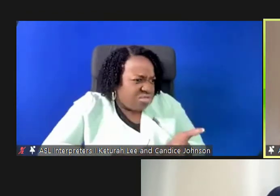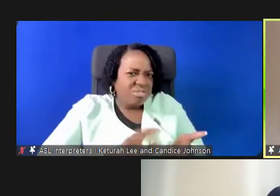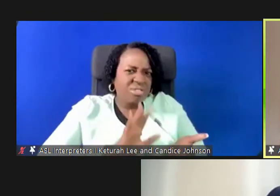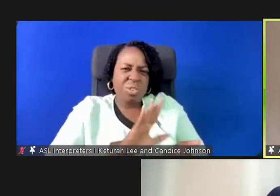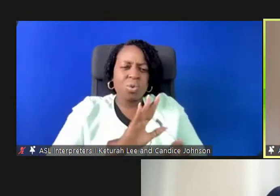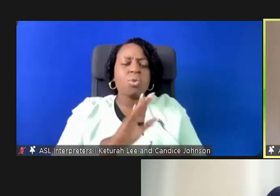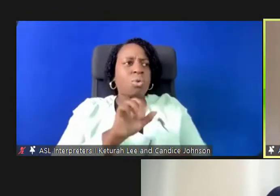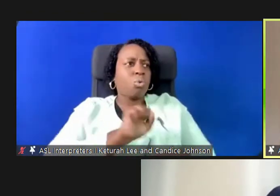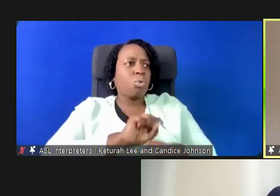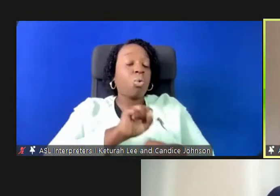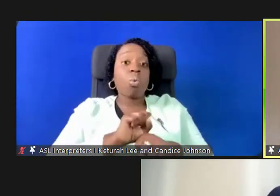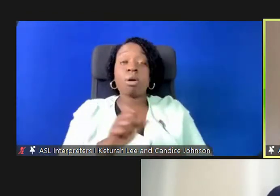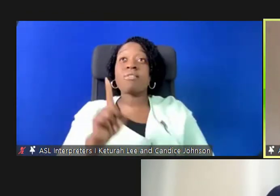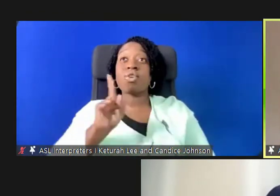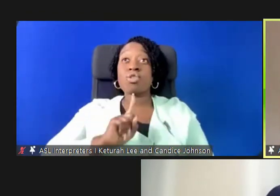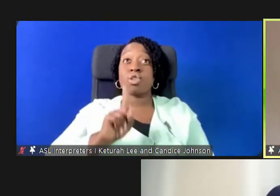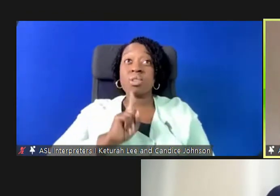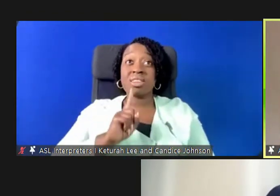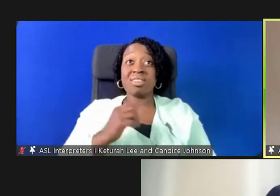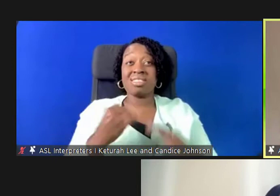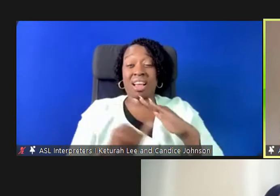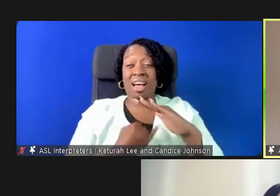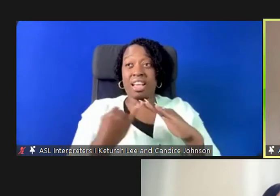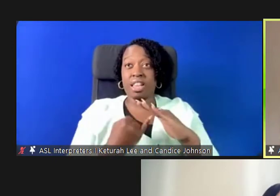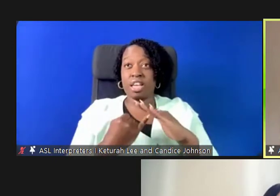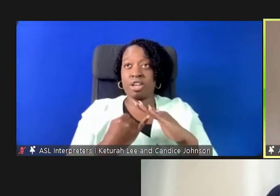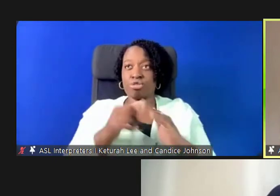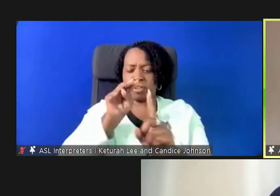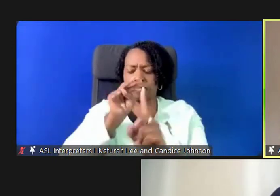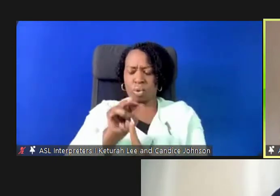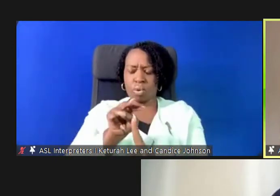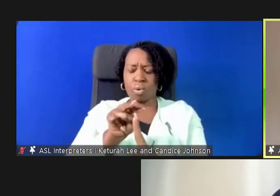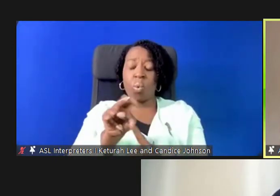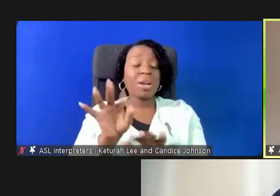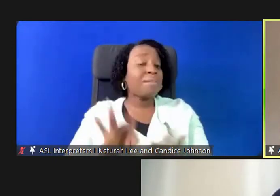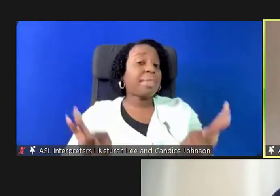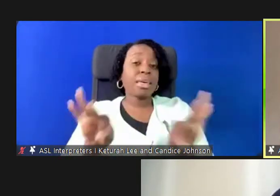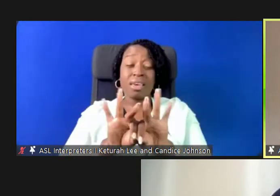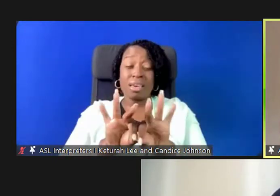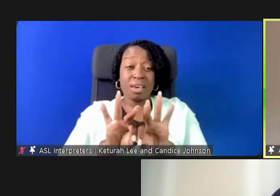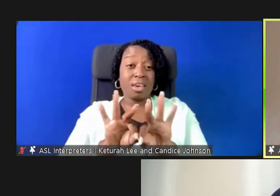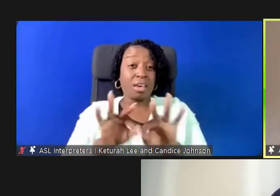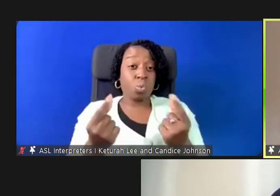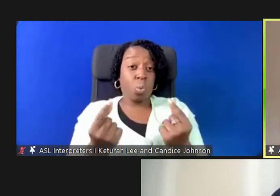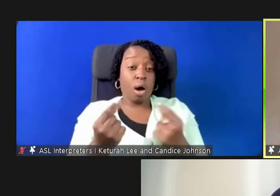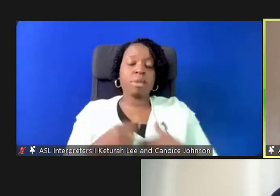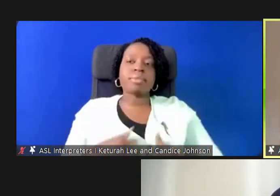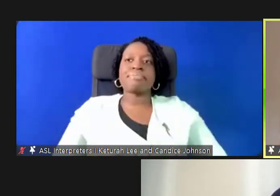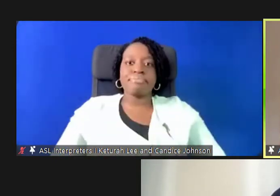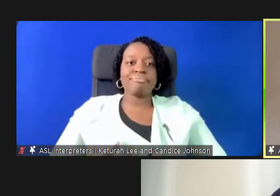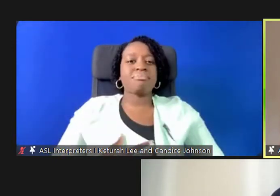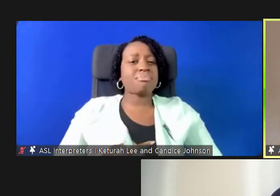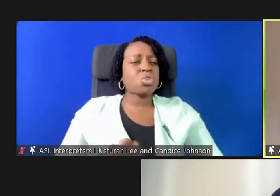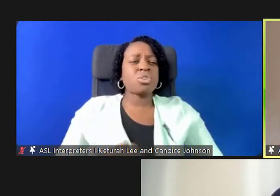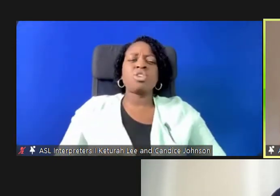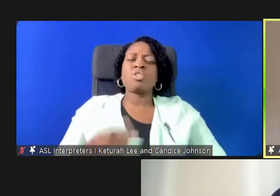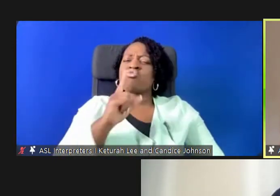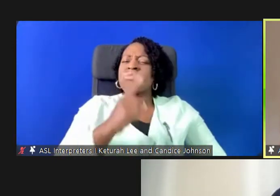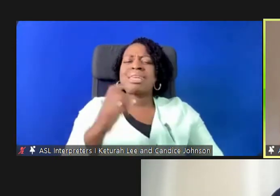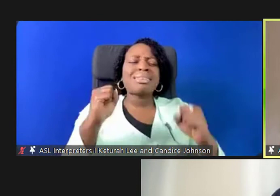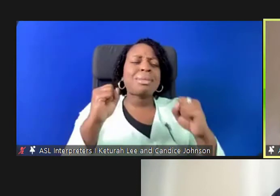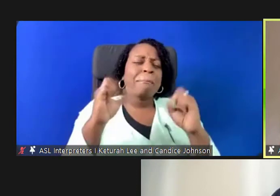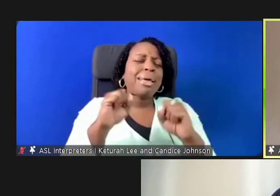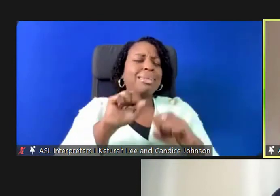and isolation standpoint, I think one of the key things is there's a lot of amazing work that's being